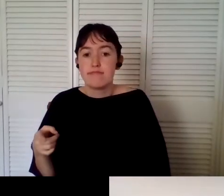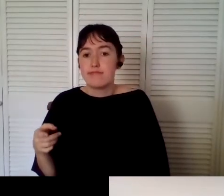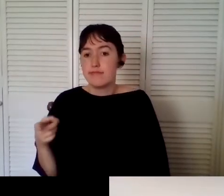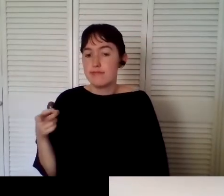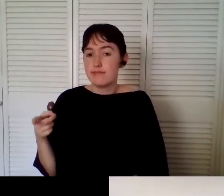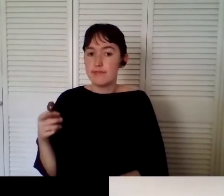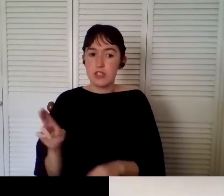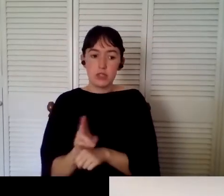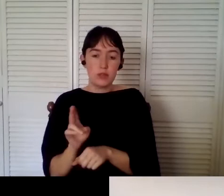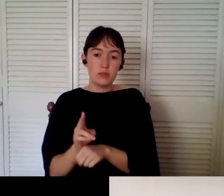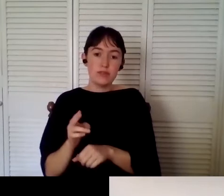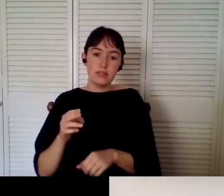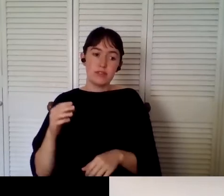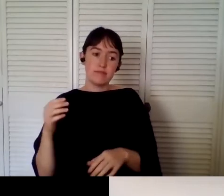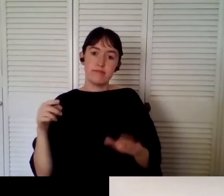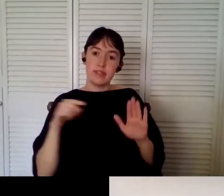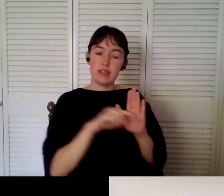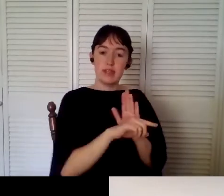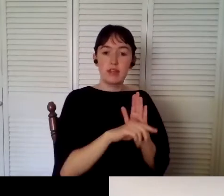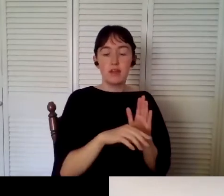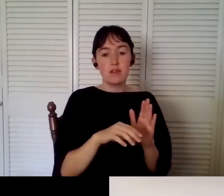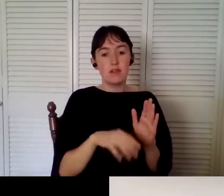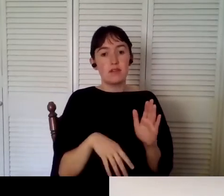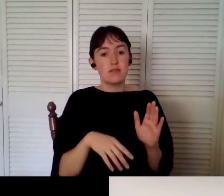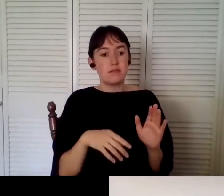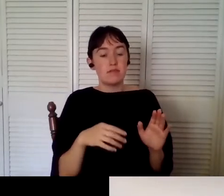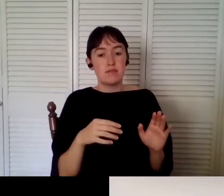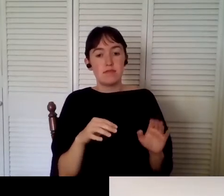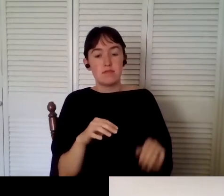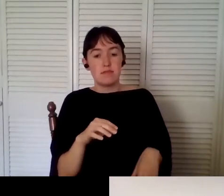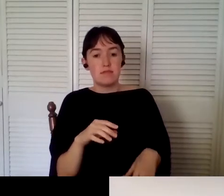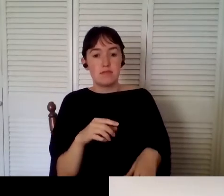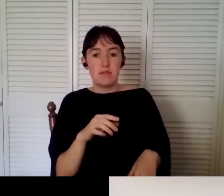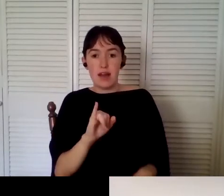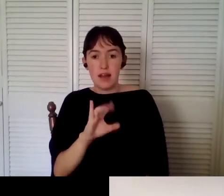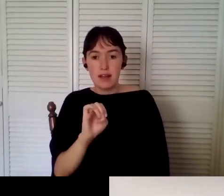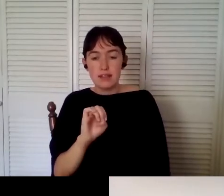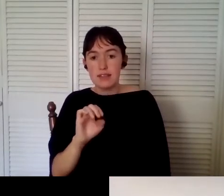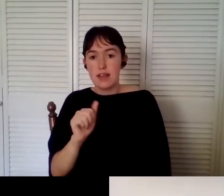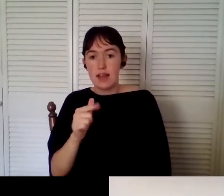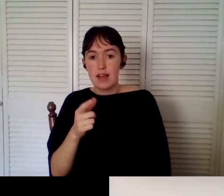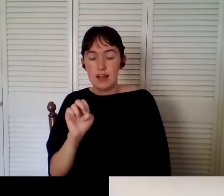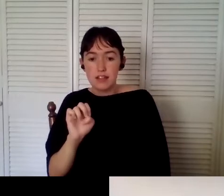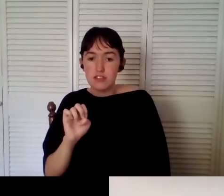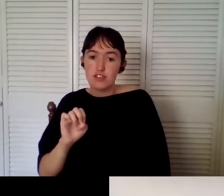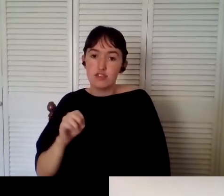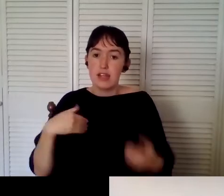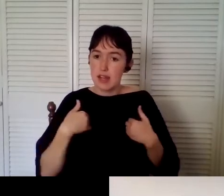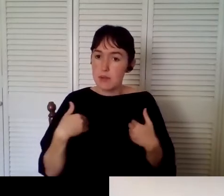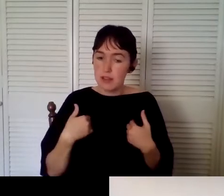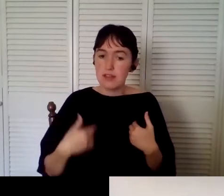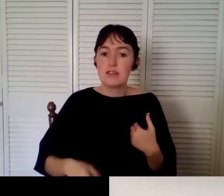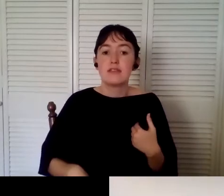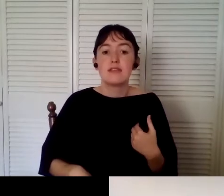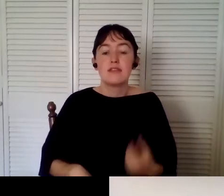hunt Ice Age megafauna. So different parts of the world had different types of atlatls, but they all worked